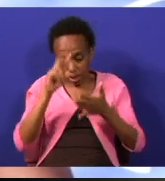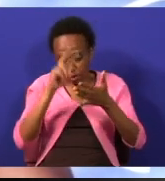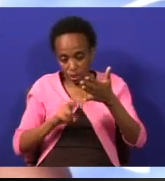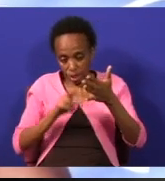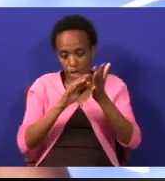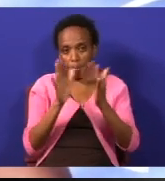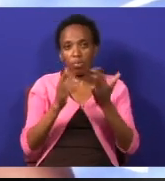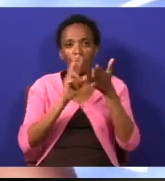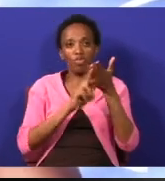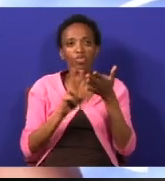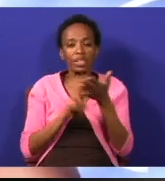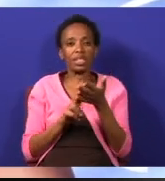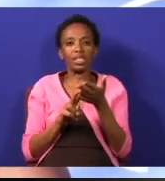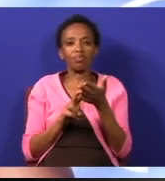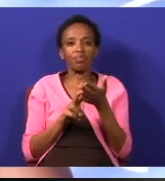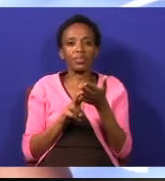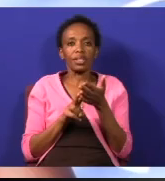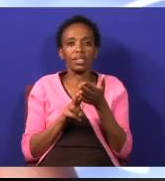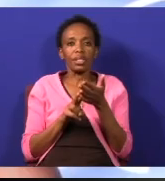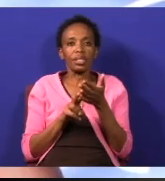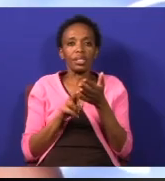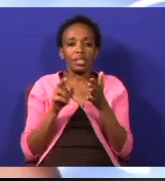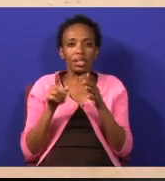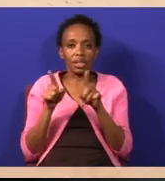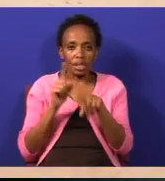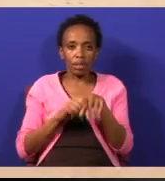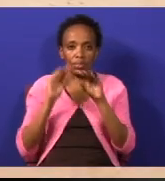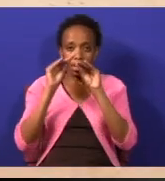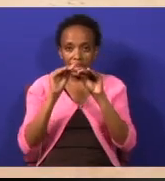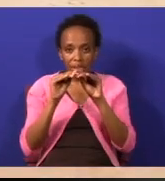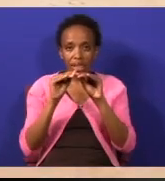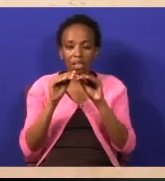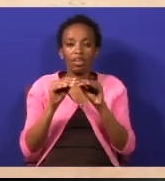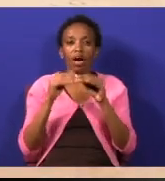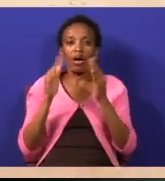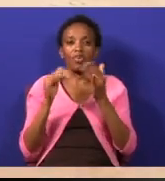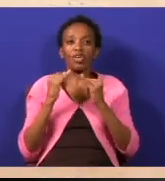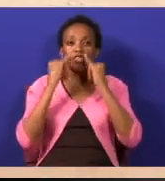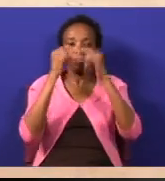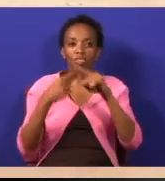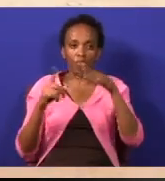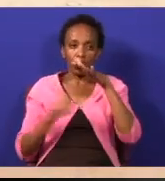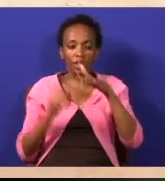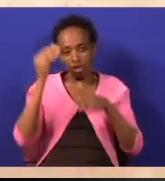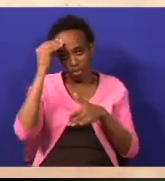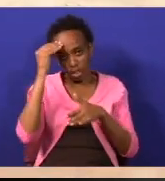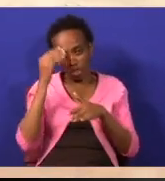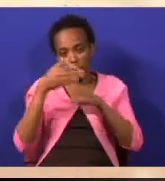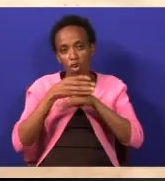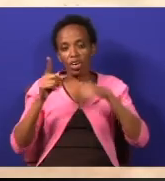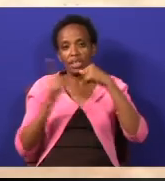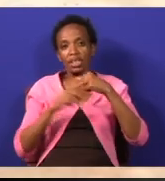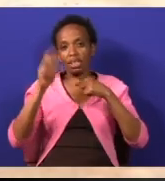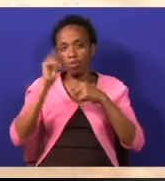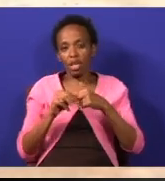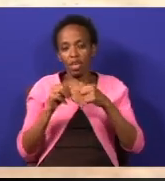verses as teaching is in progress. According to data from the Ministry of Education, there are over 6 million